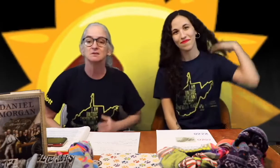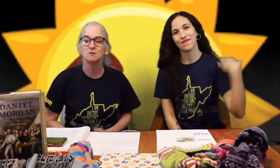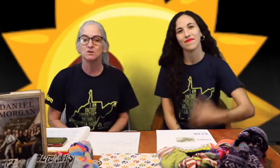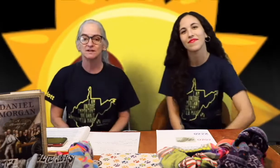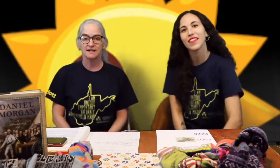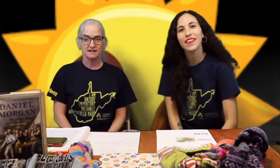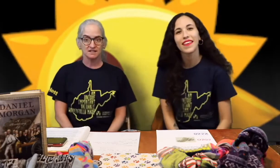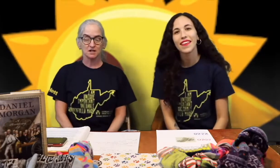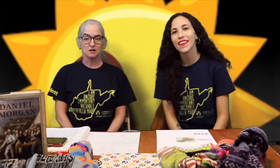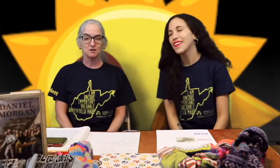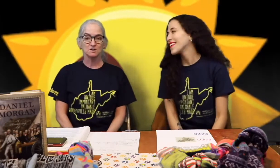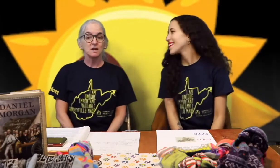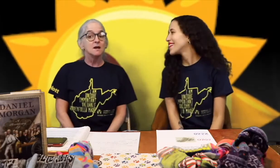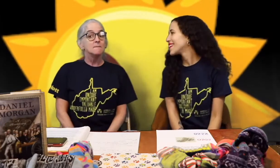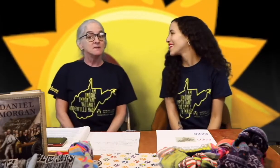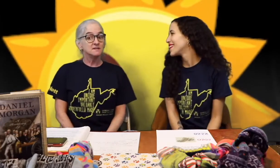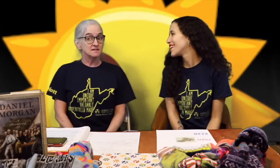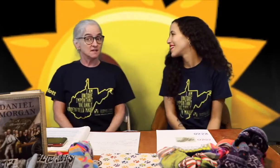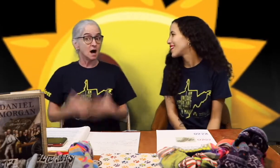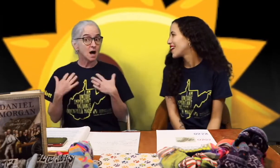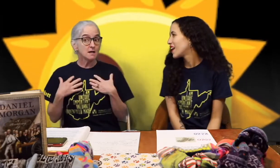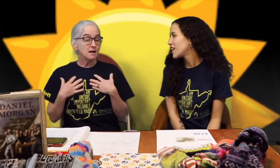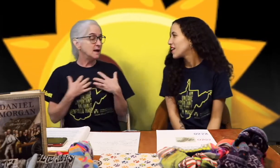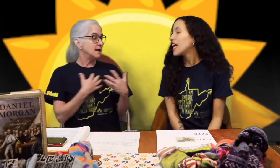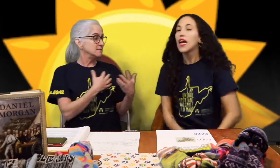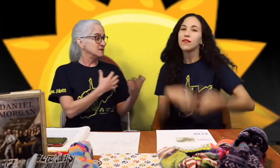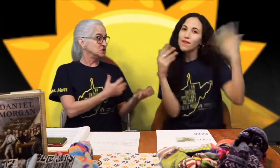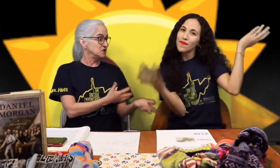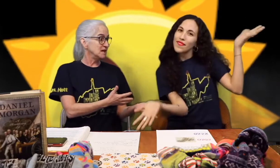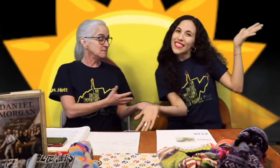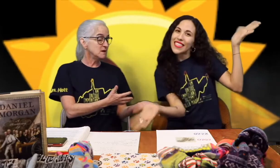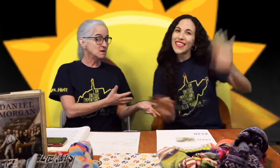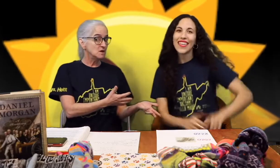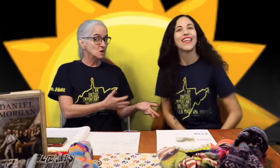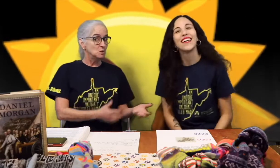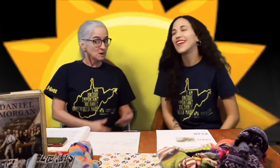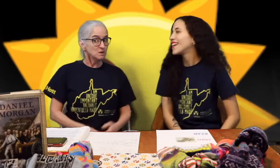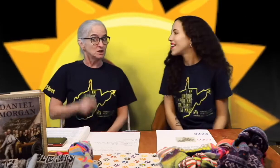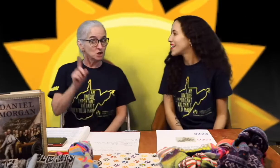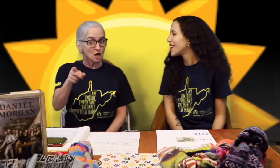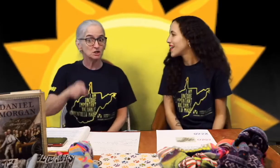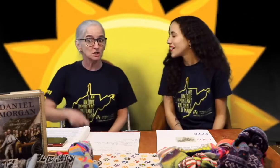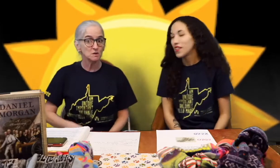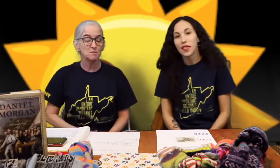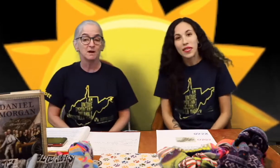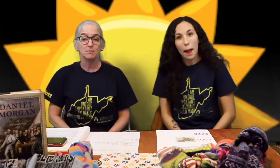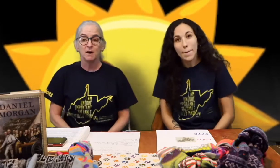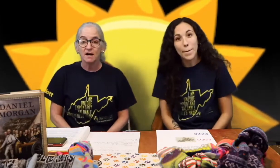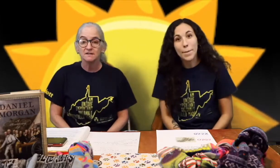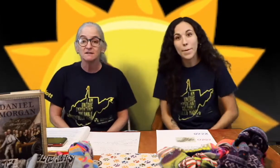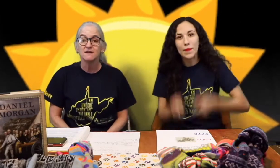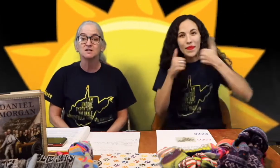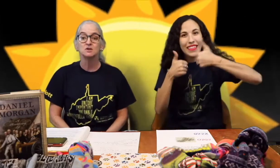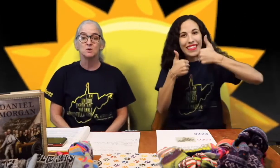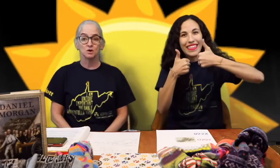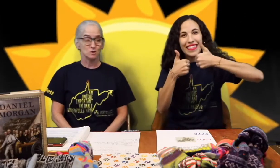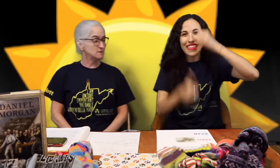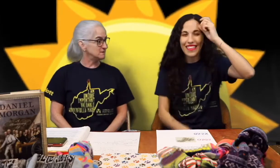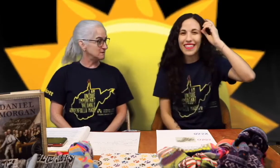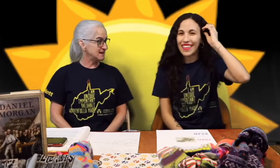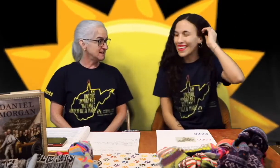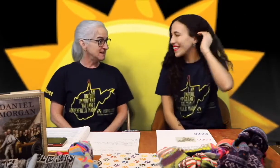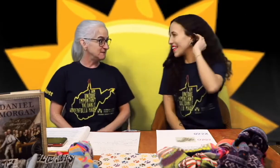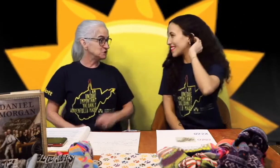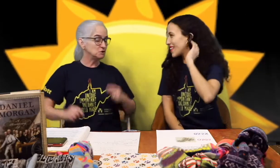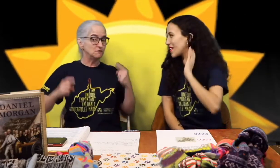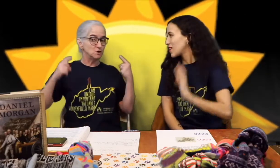guess what Morgan County scholars, Mrs. Hutt and Ms. Shema, we want to talk to you about a positive action word,